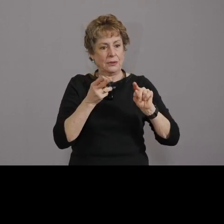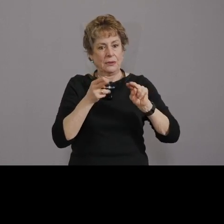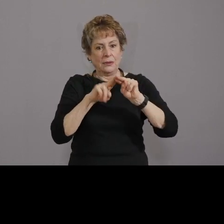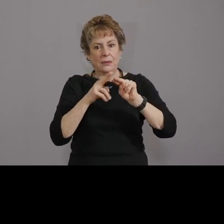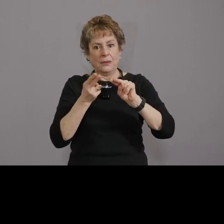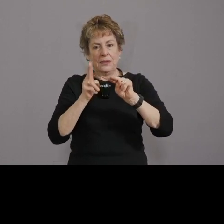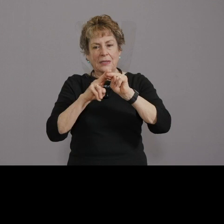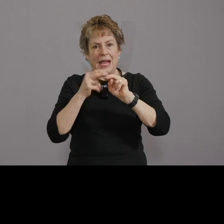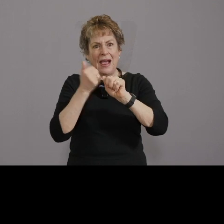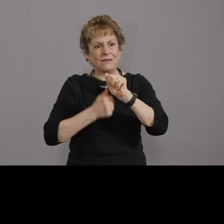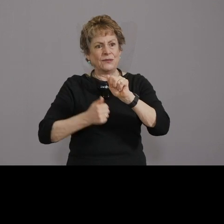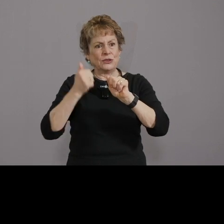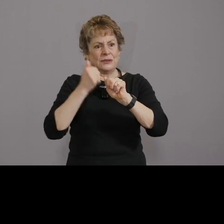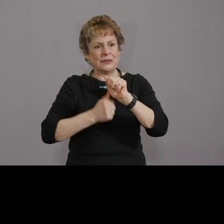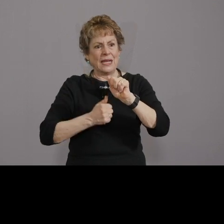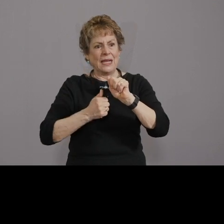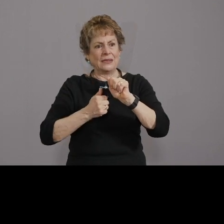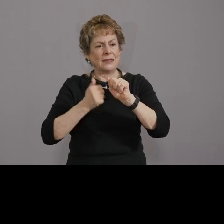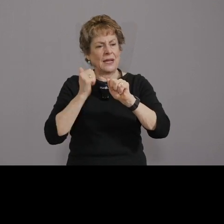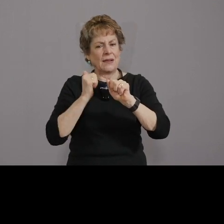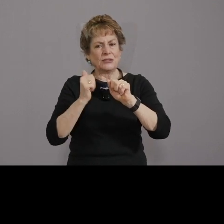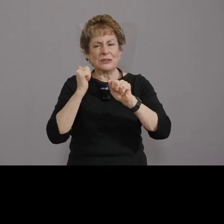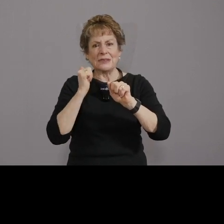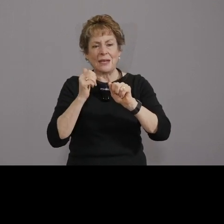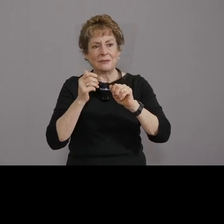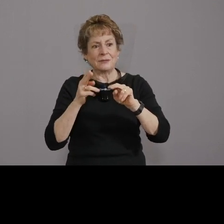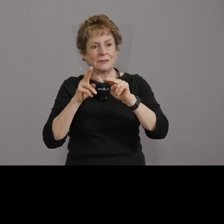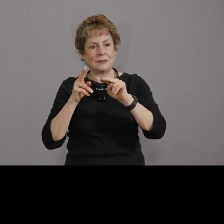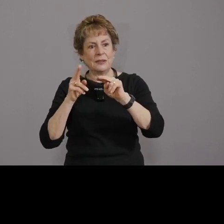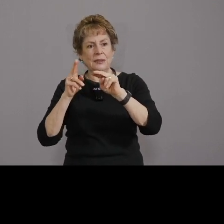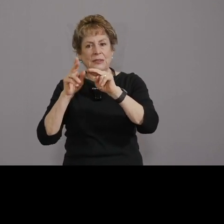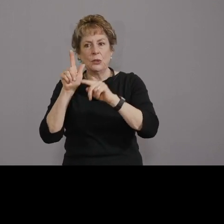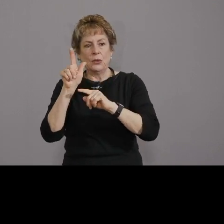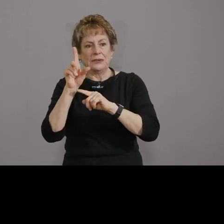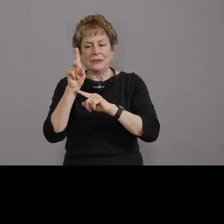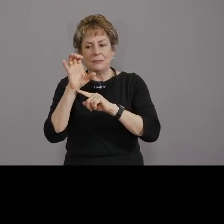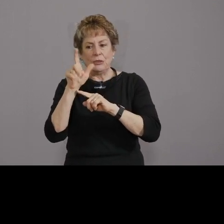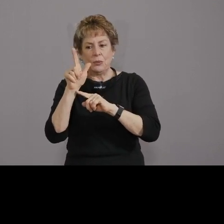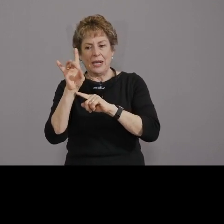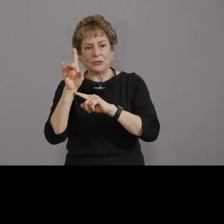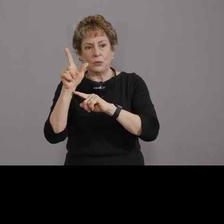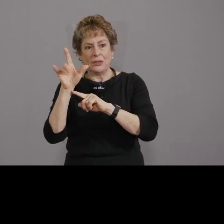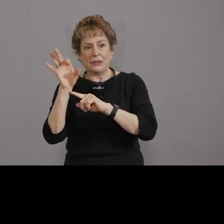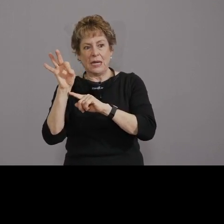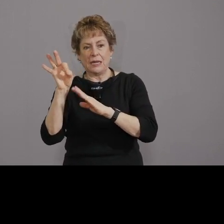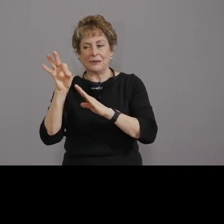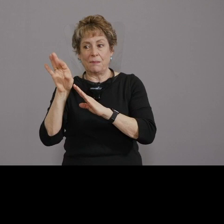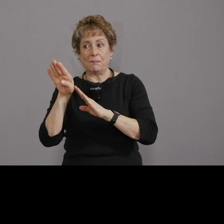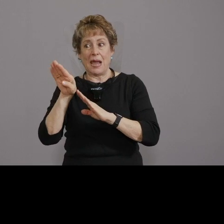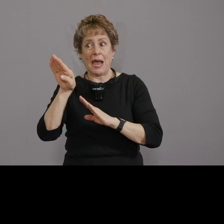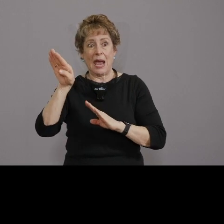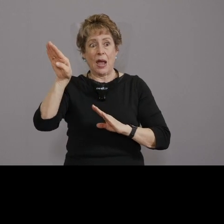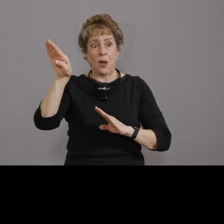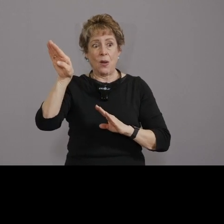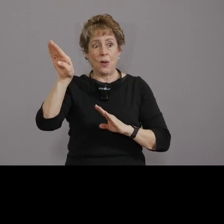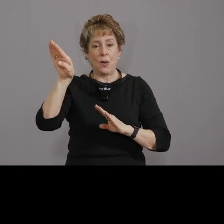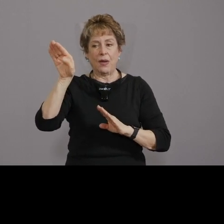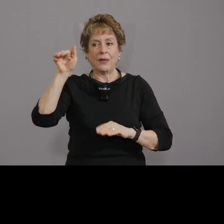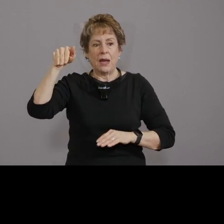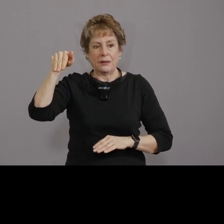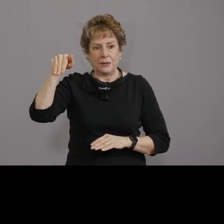peaks approximately the 28th and 29th of December, and then again on the 4th and 5th